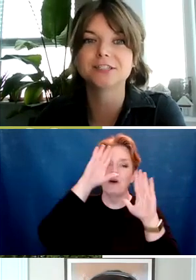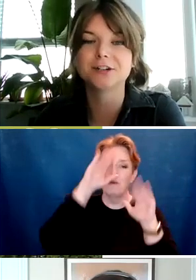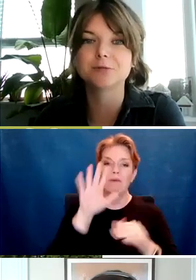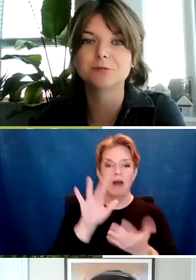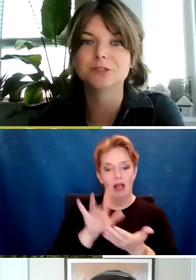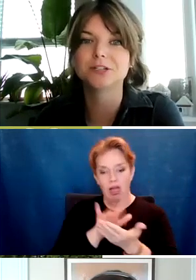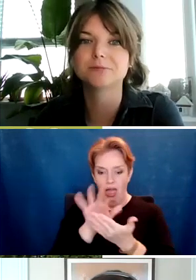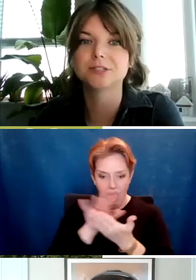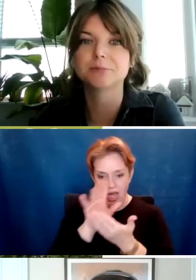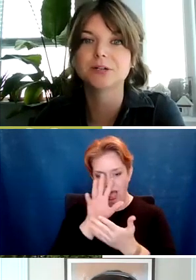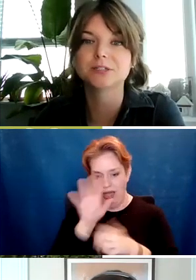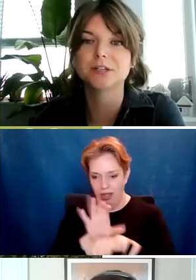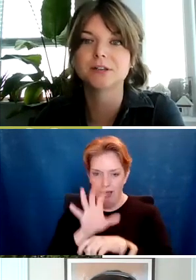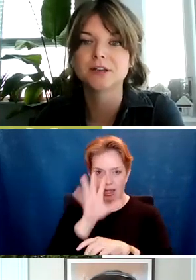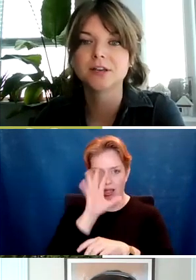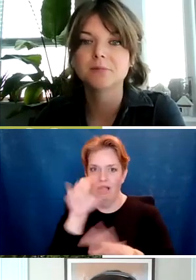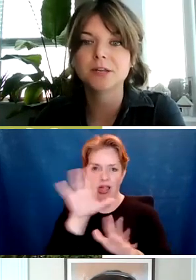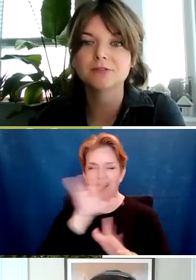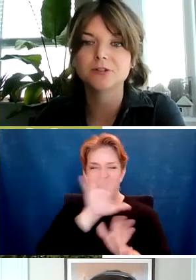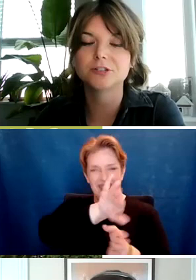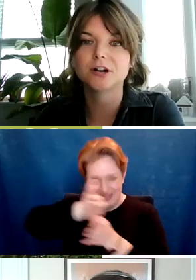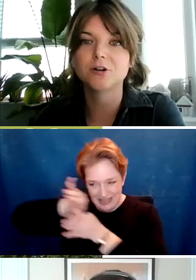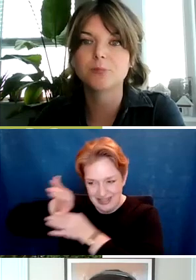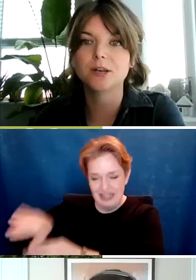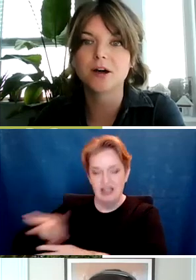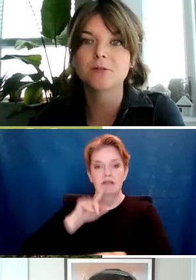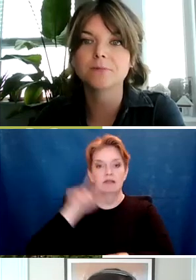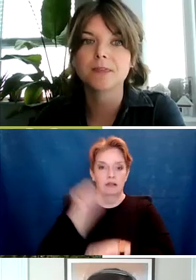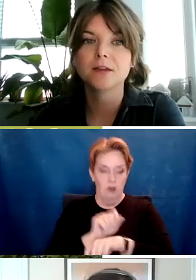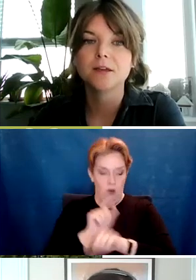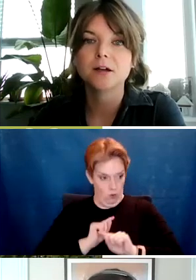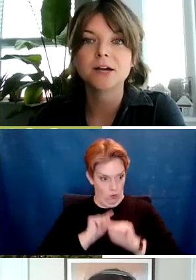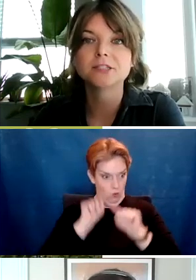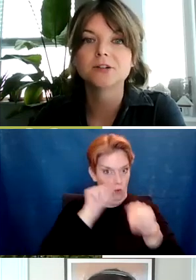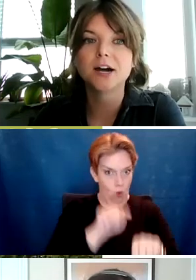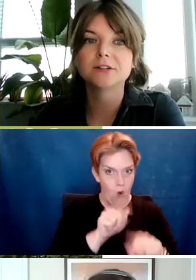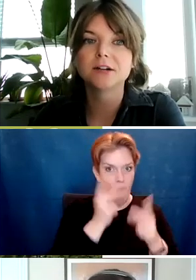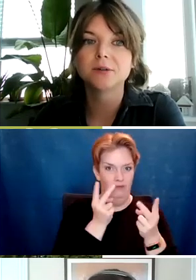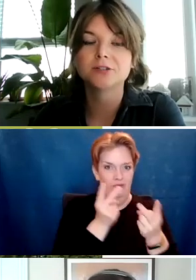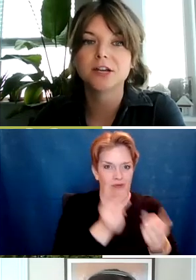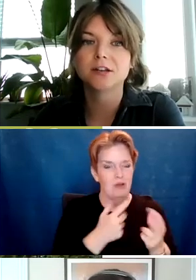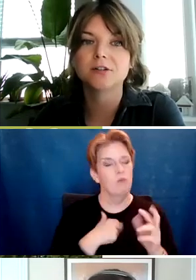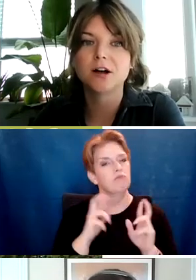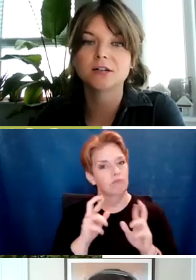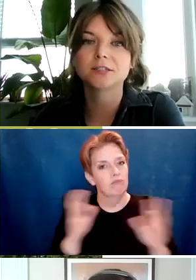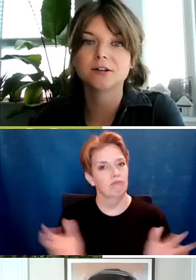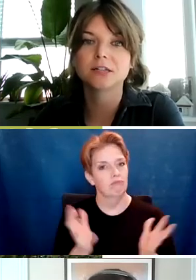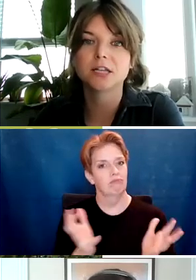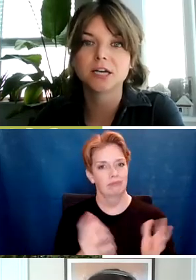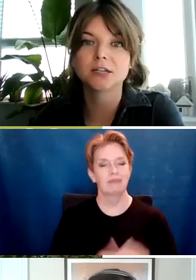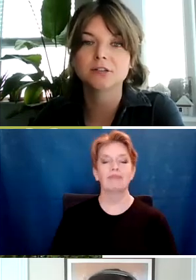visit these incredible museums in person, many of which are open now. I also highly recommend checking out